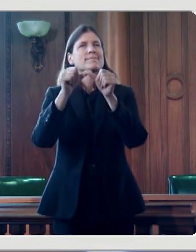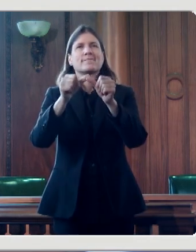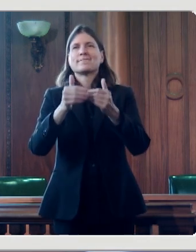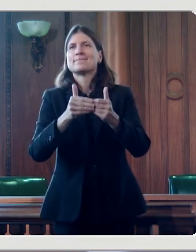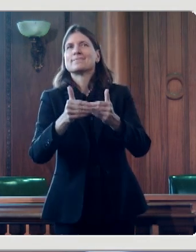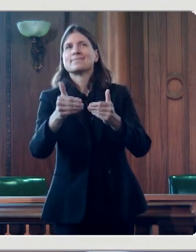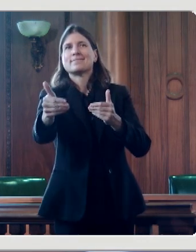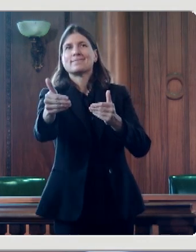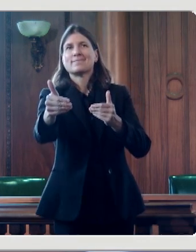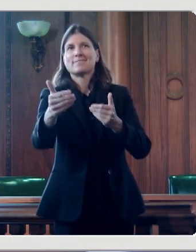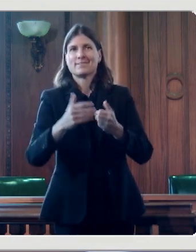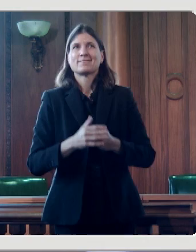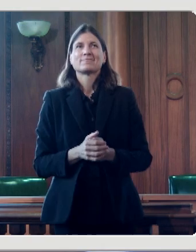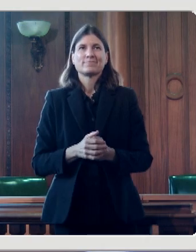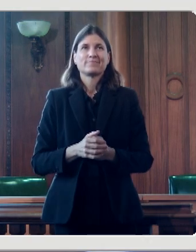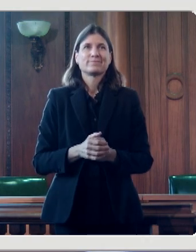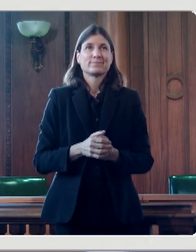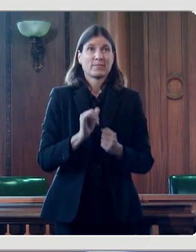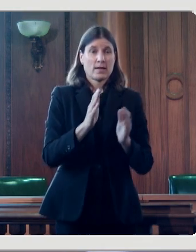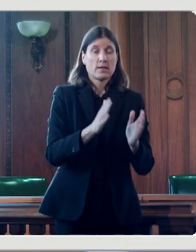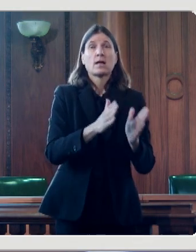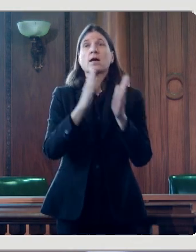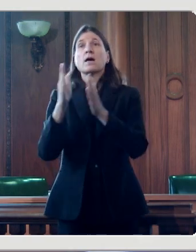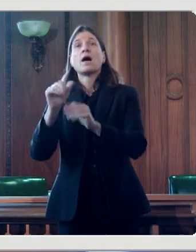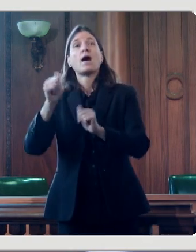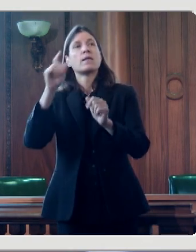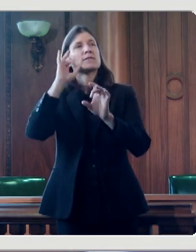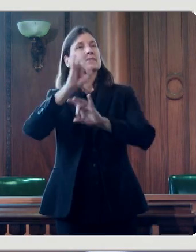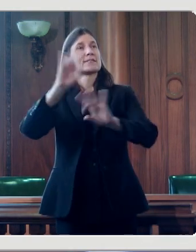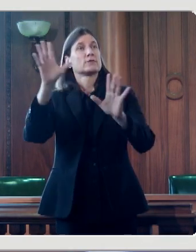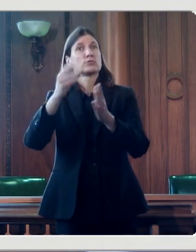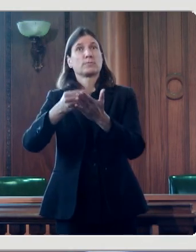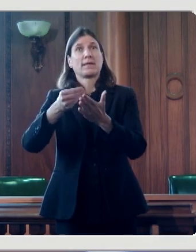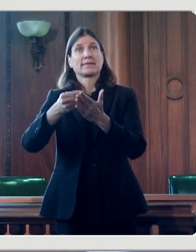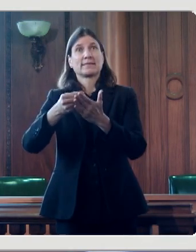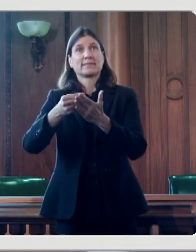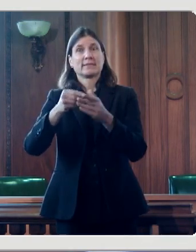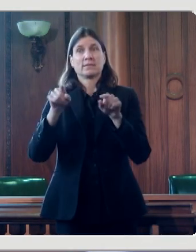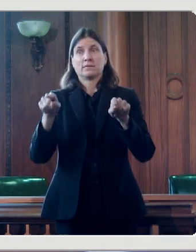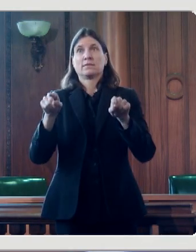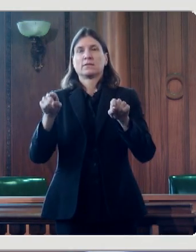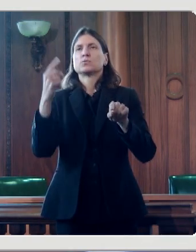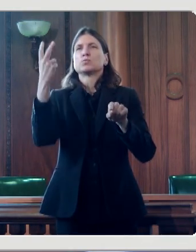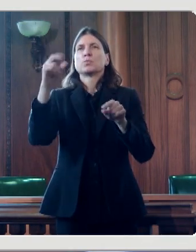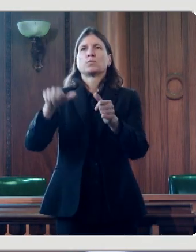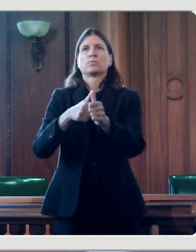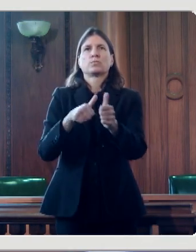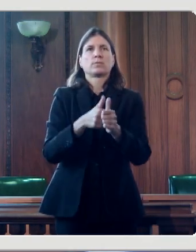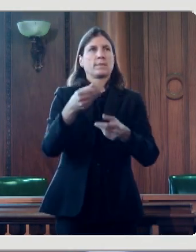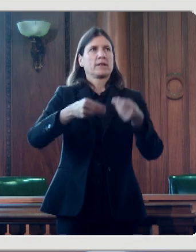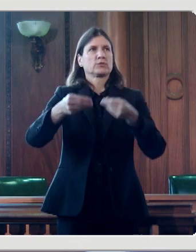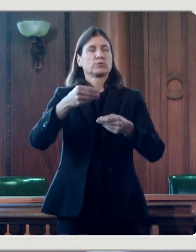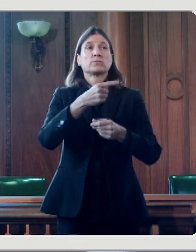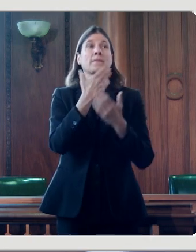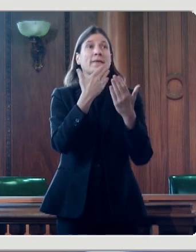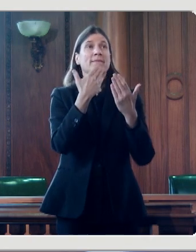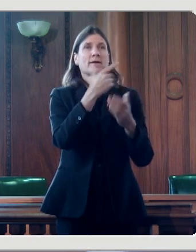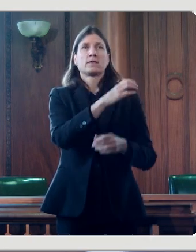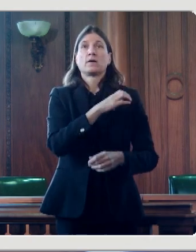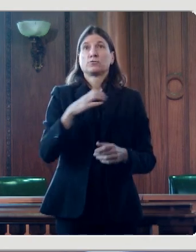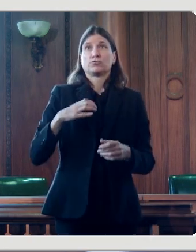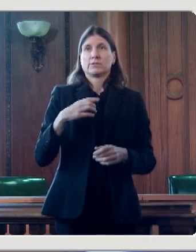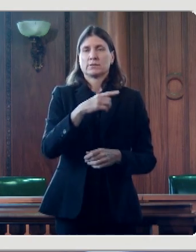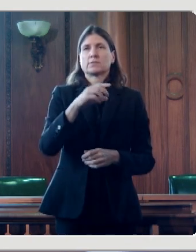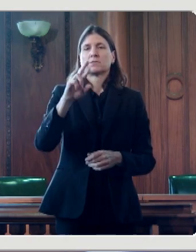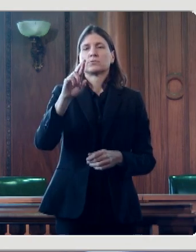have Tim Sheen and I and TJ Plant appreciate that. So thank you, Congressman Neal, for always delivering for us, and we look